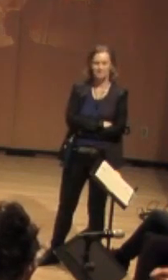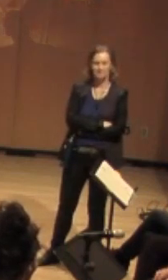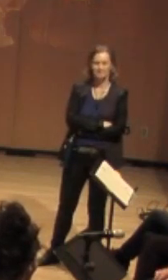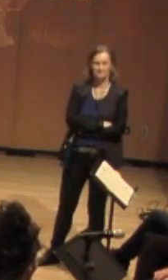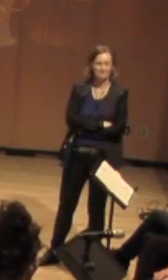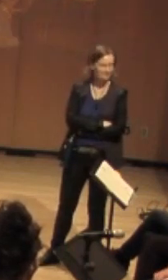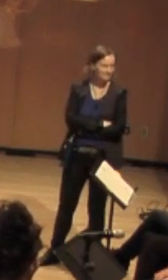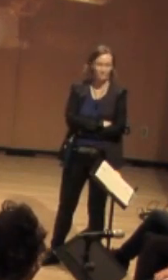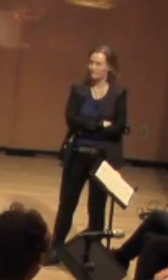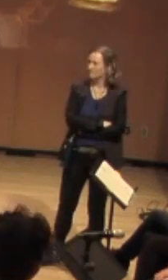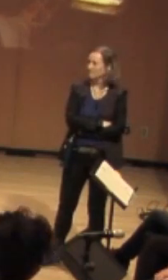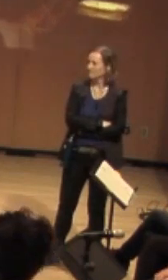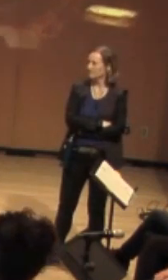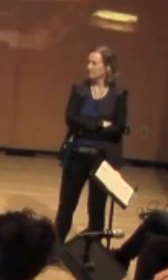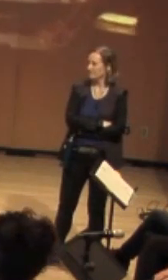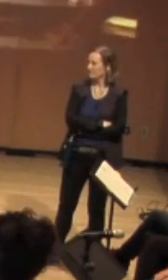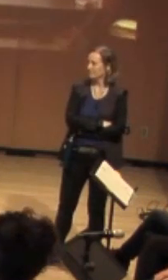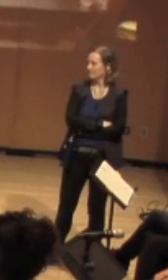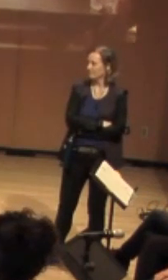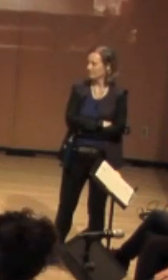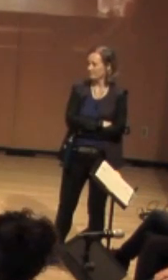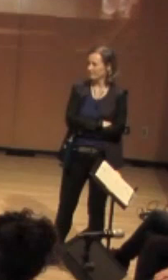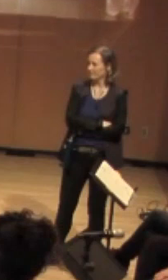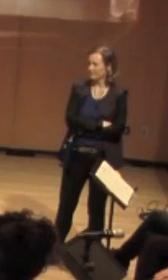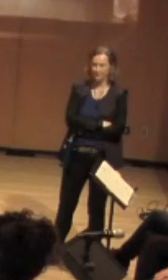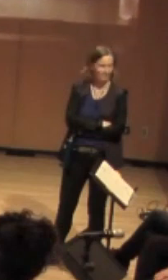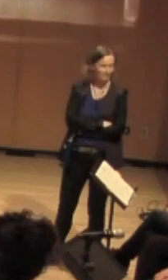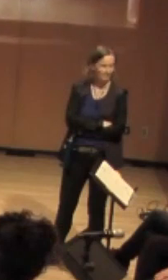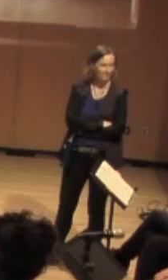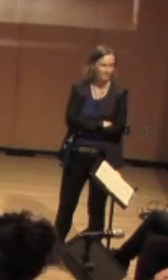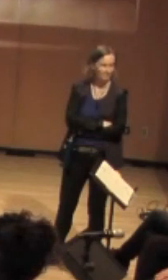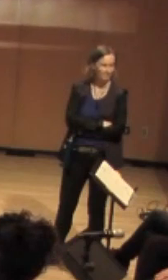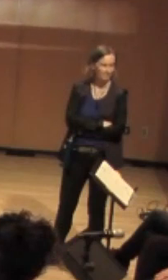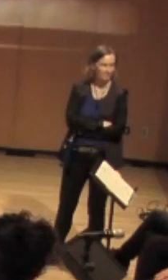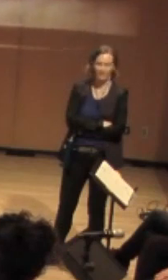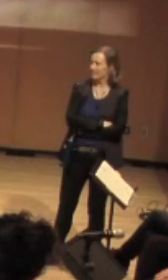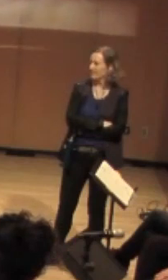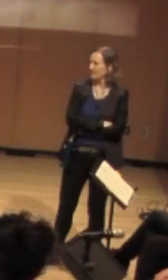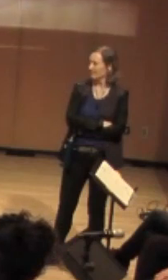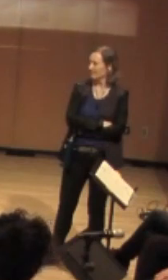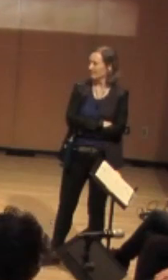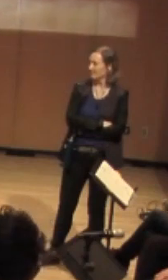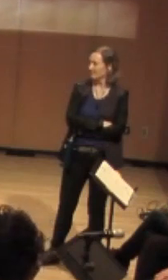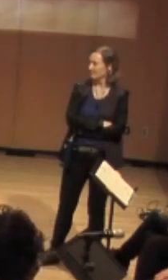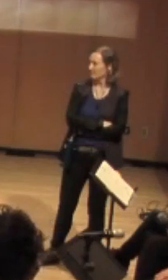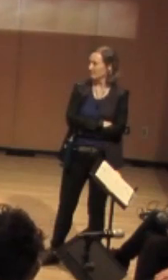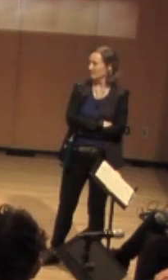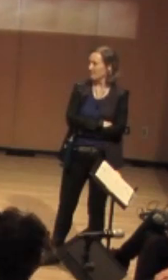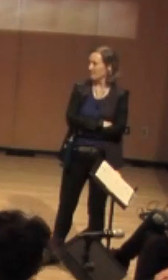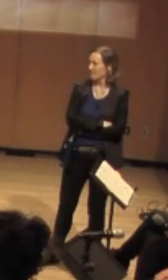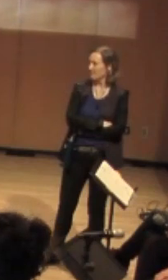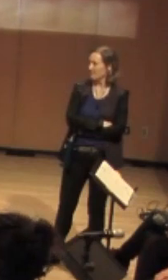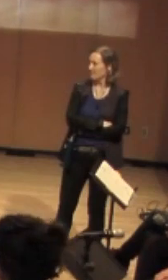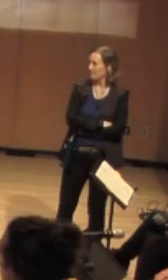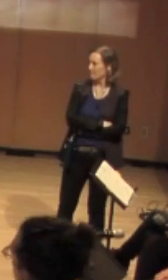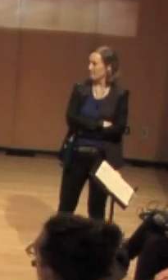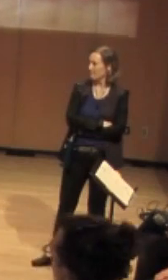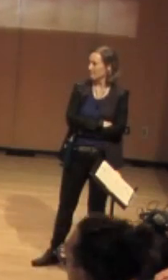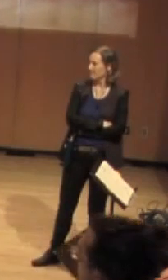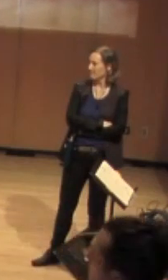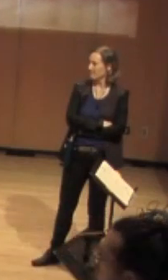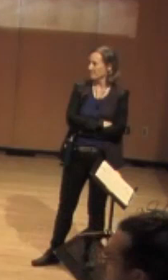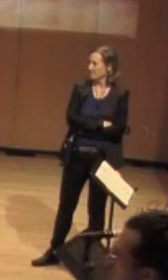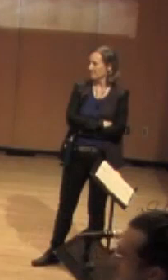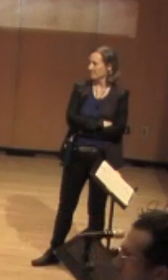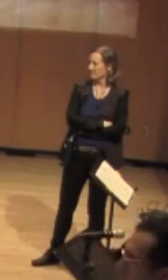language yeah we we talked about that um for that on sorry the um rehearsal process we